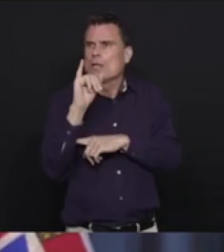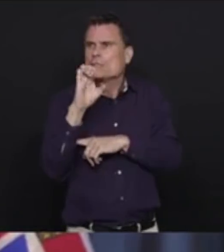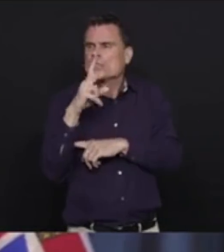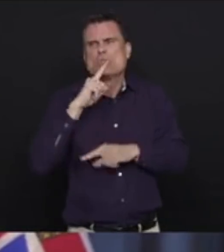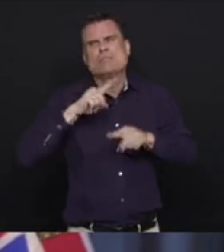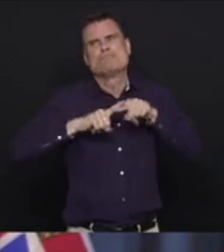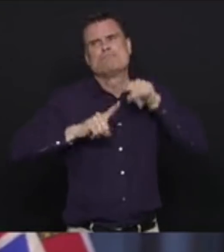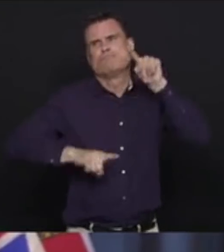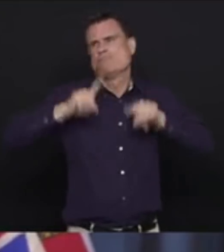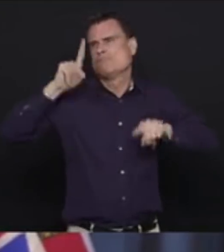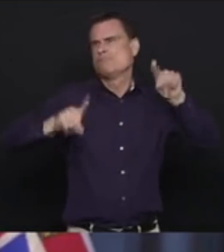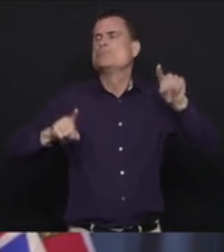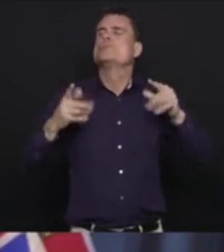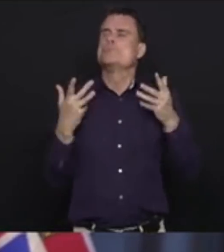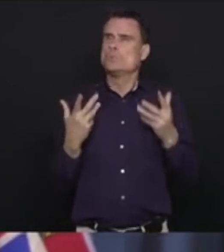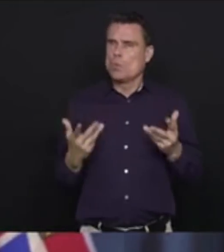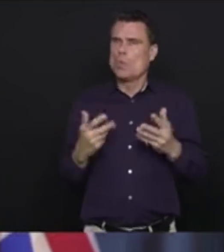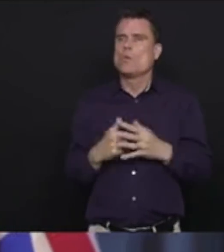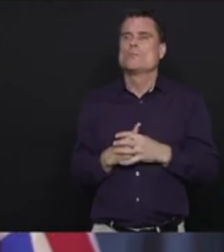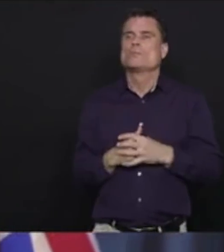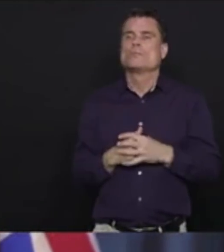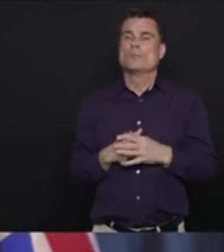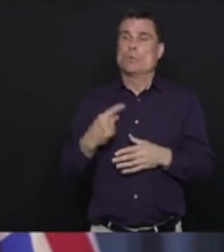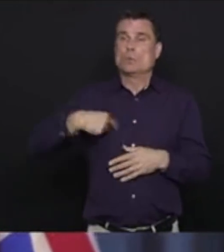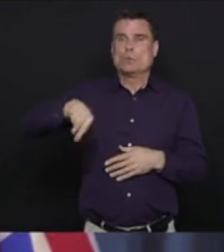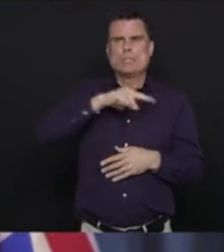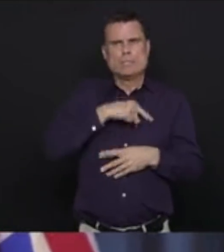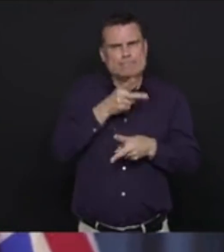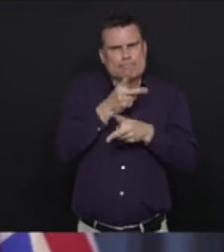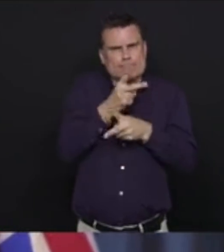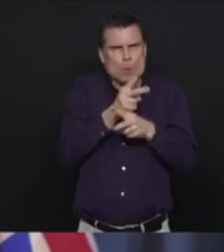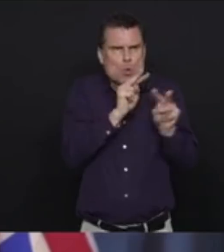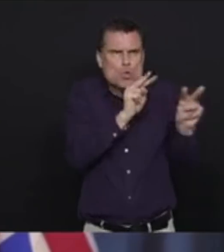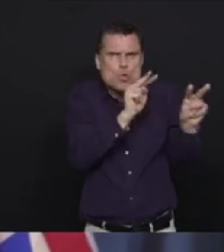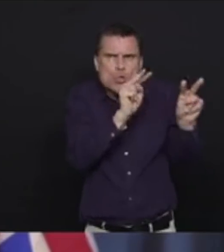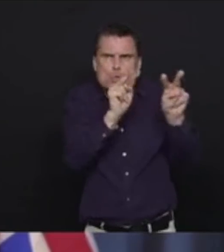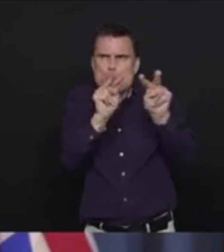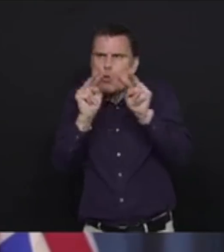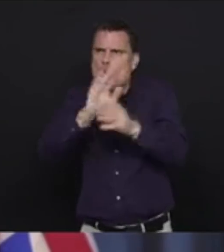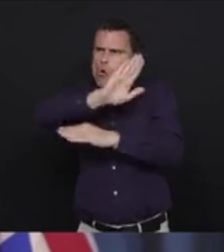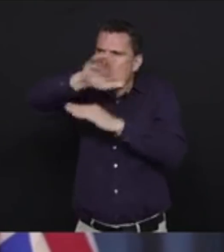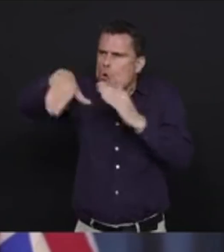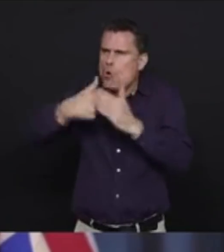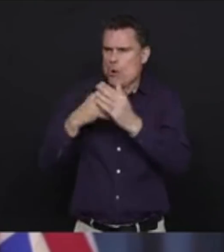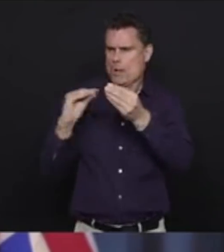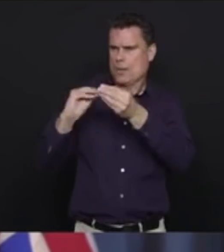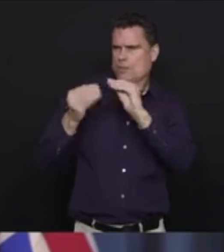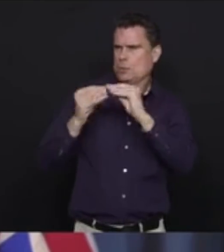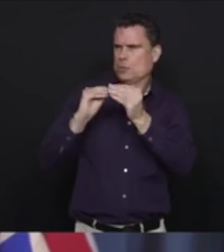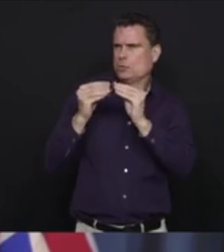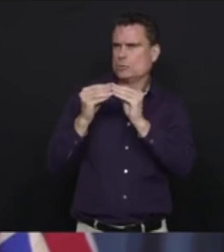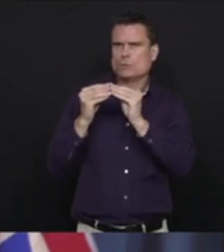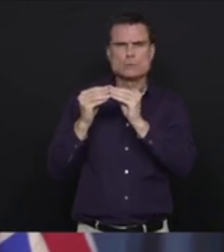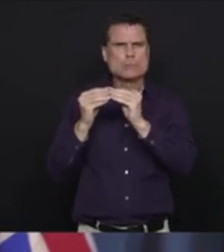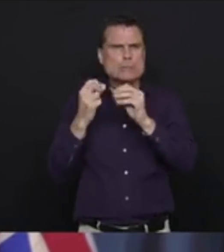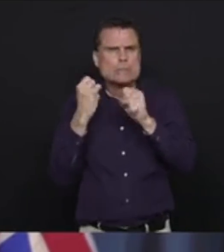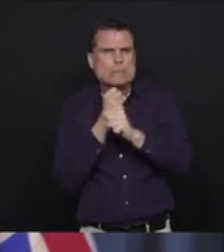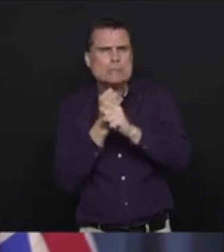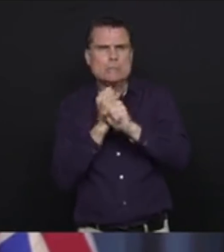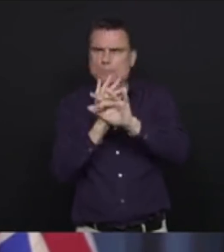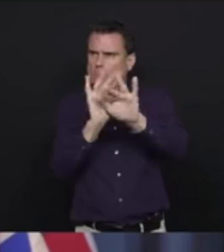test positive. So they've used, the modelers at BC CDC have been looking, talking to their